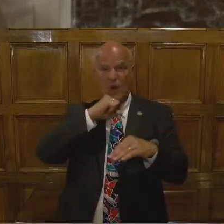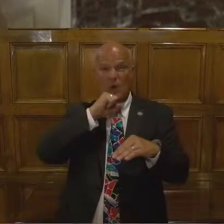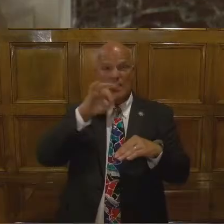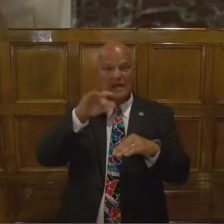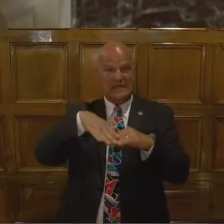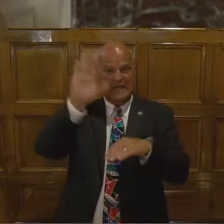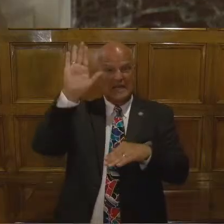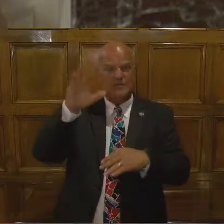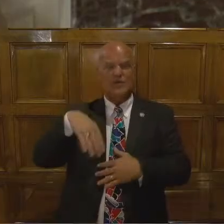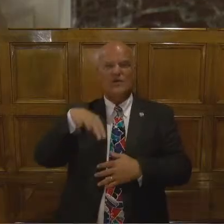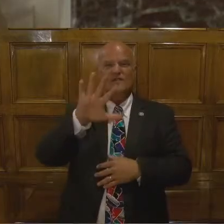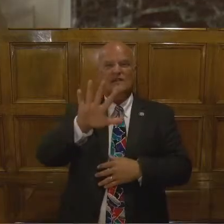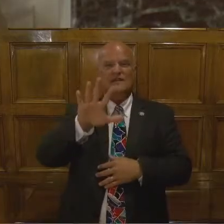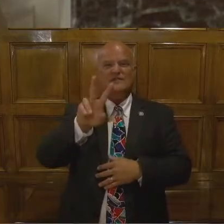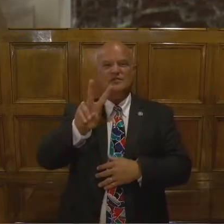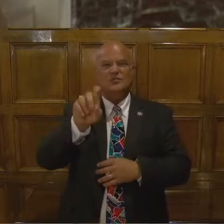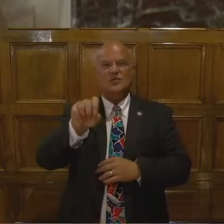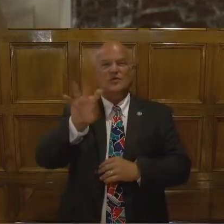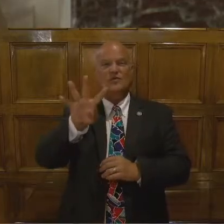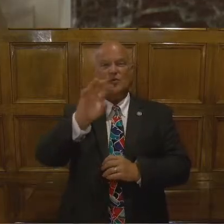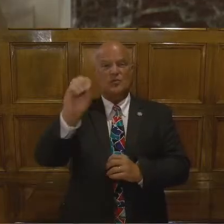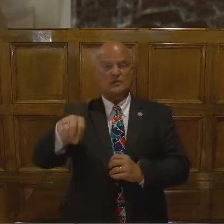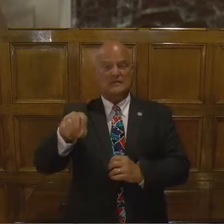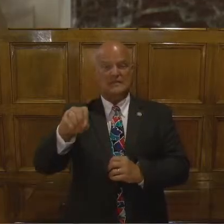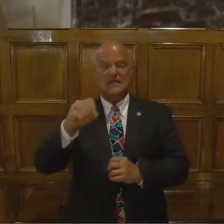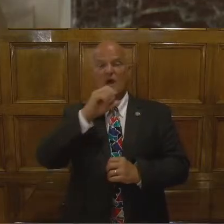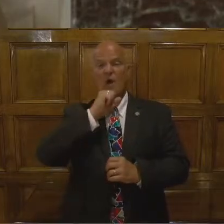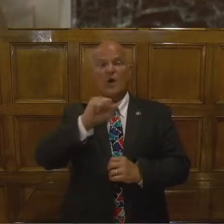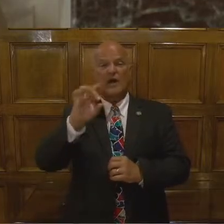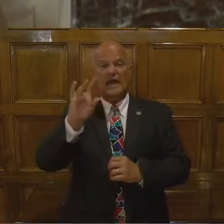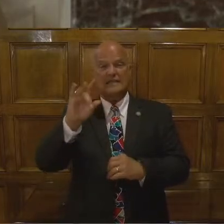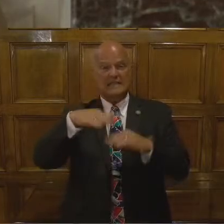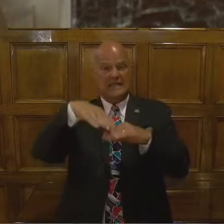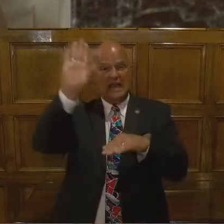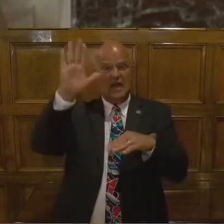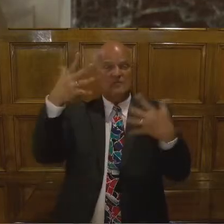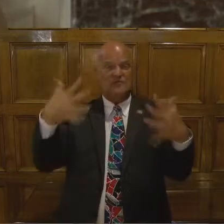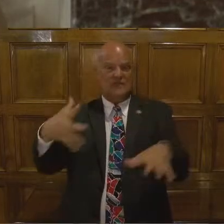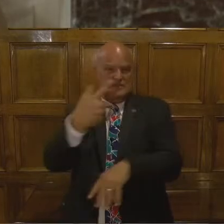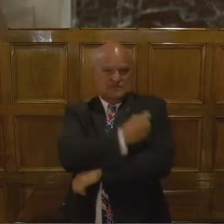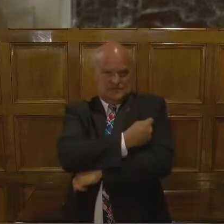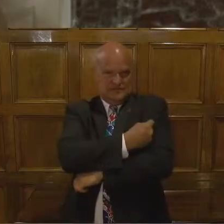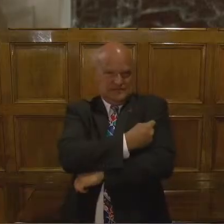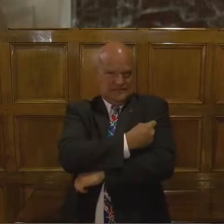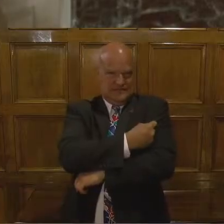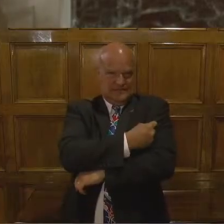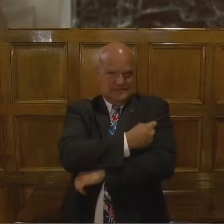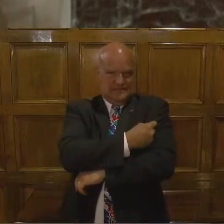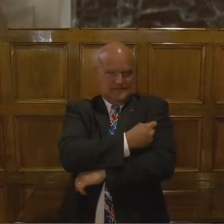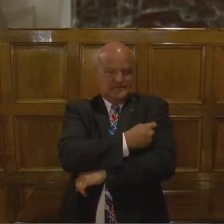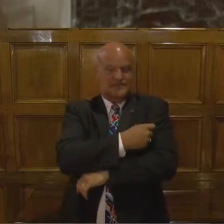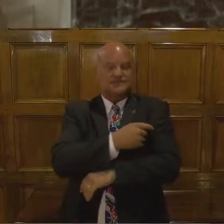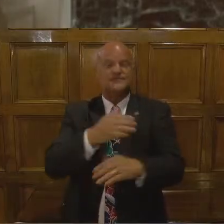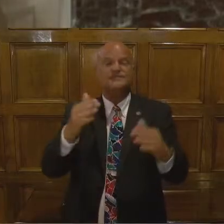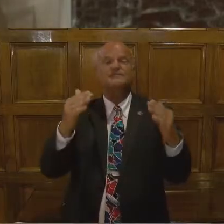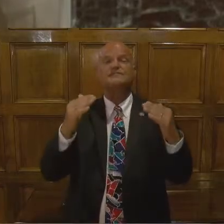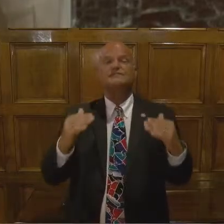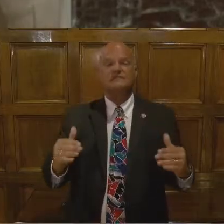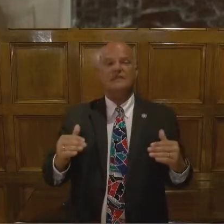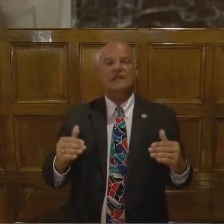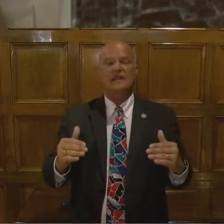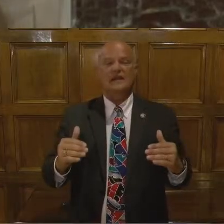at 52.4% of our adult population that's received at least one dose. And then, of